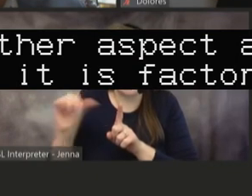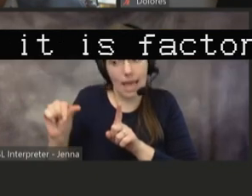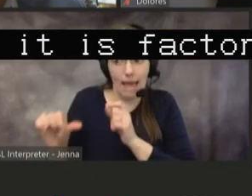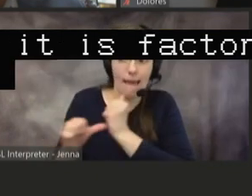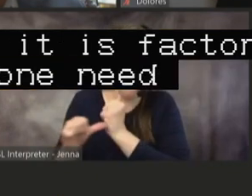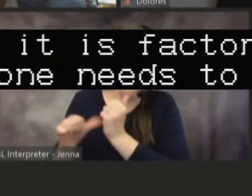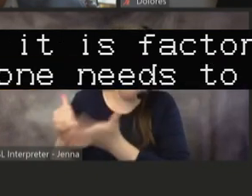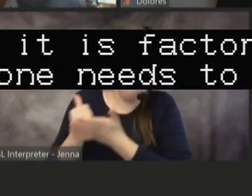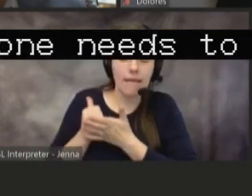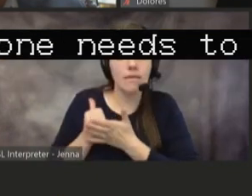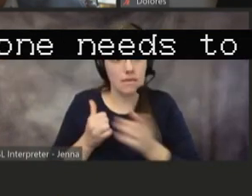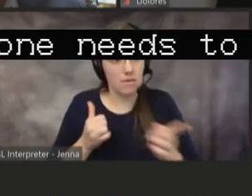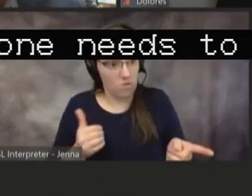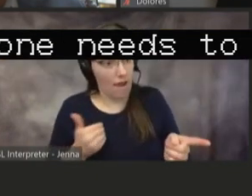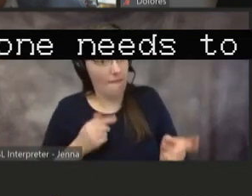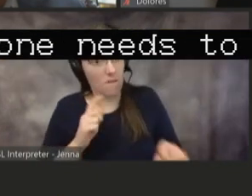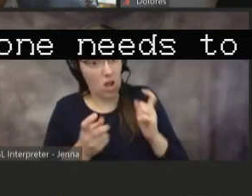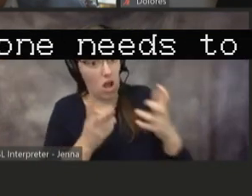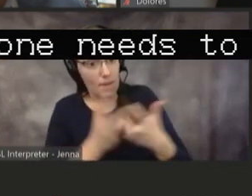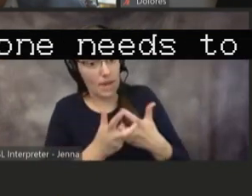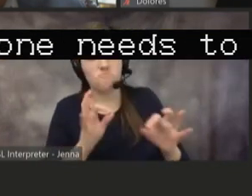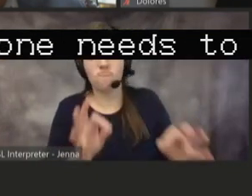are accommodations.